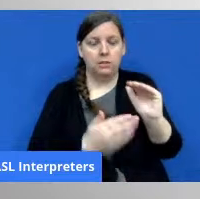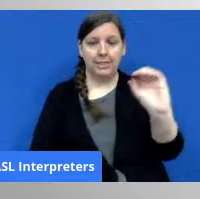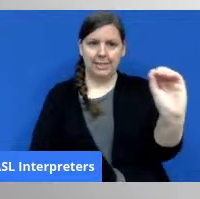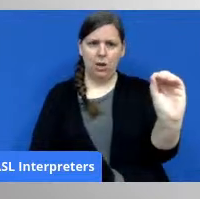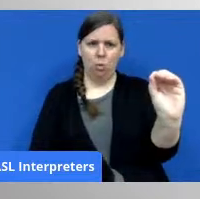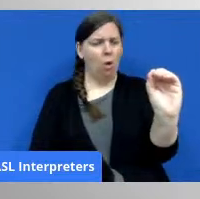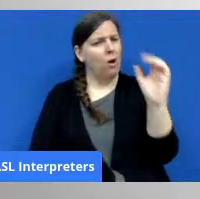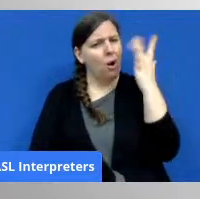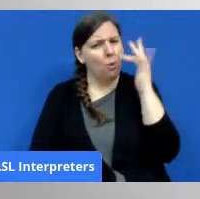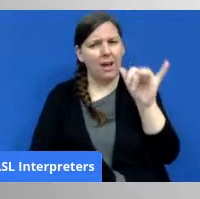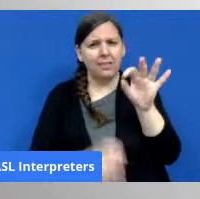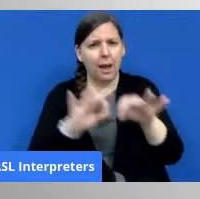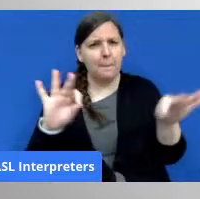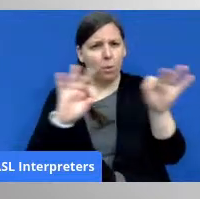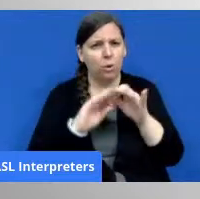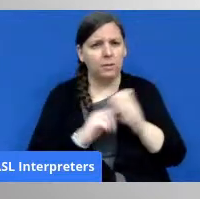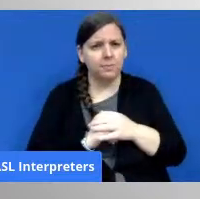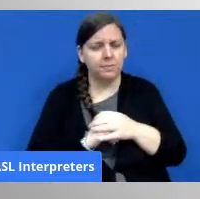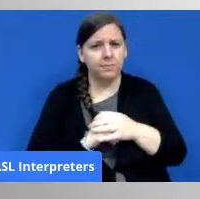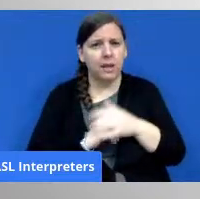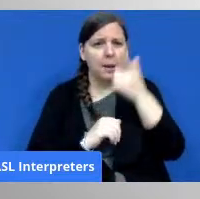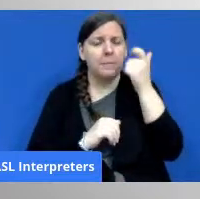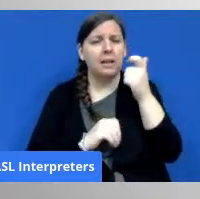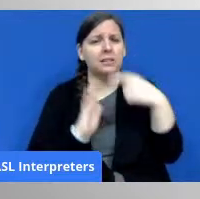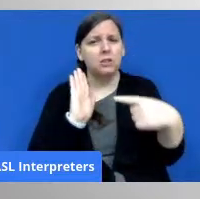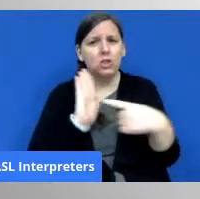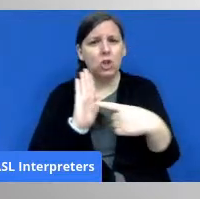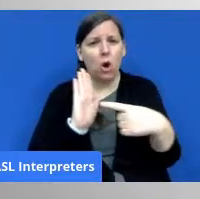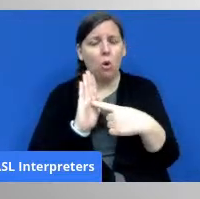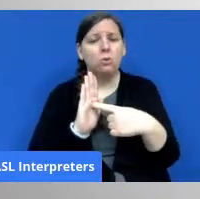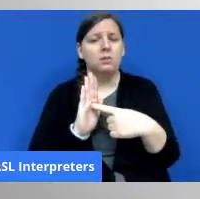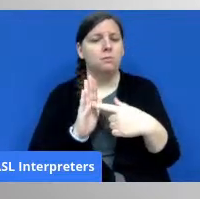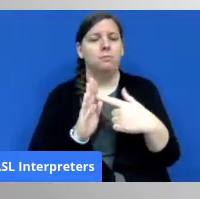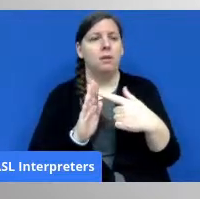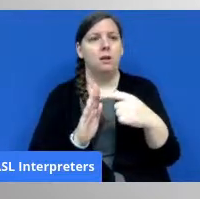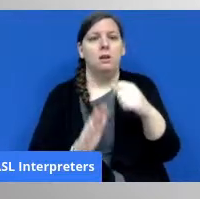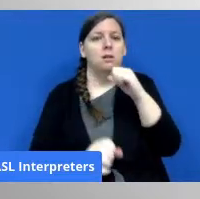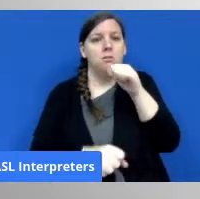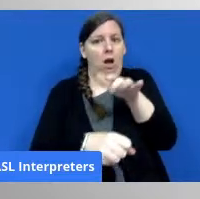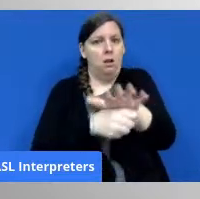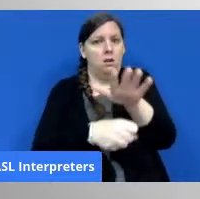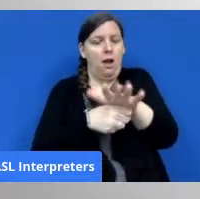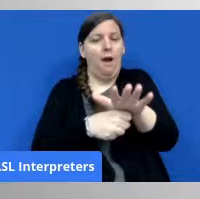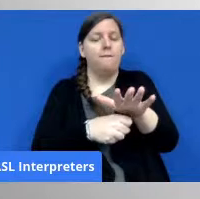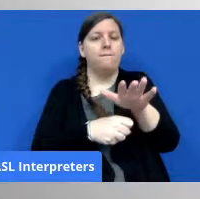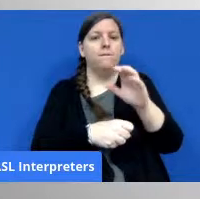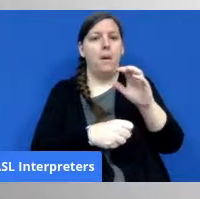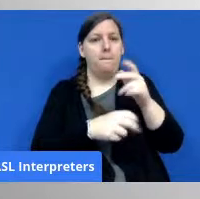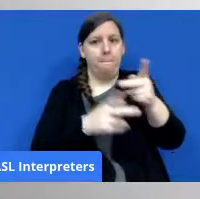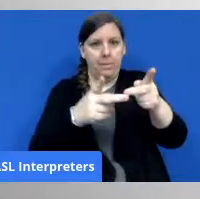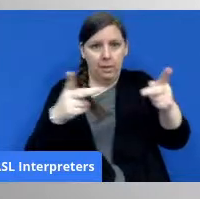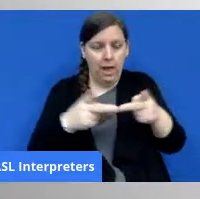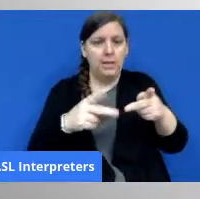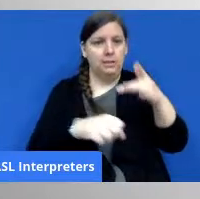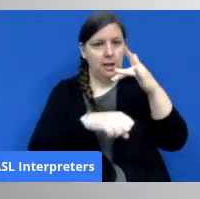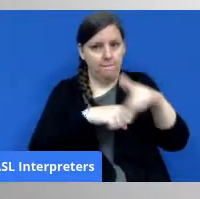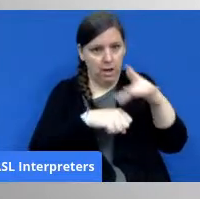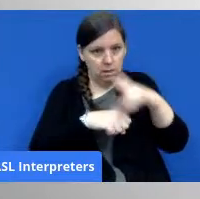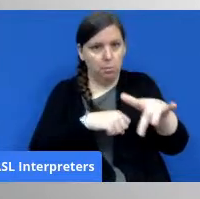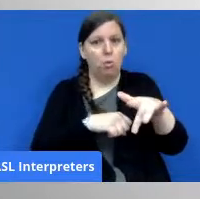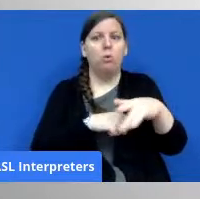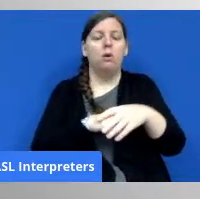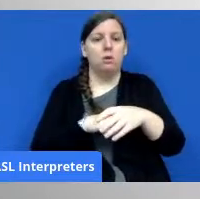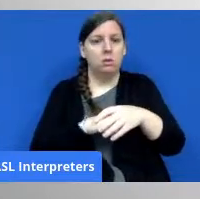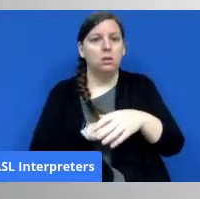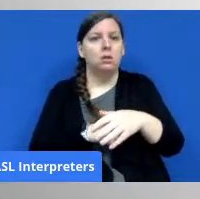all? Well, because it's clearly demonstrating a constrained supply when it comes to childcare sources and childcare spots, at least when it comes to